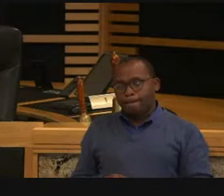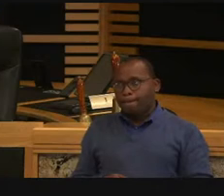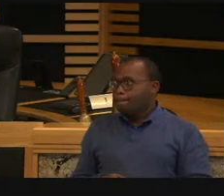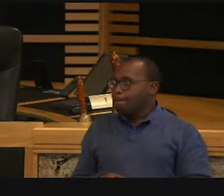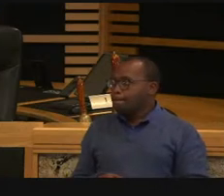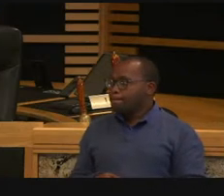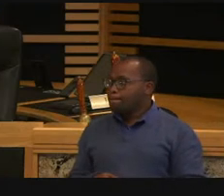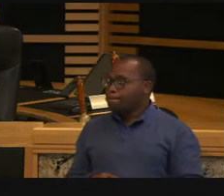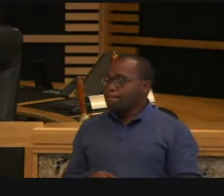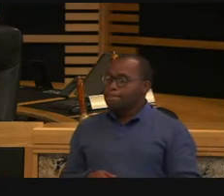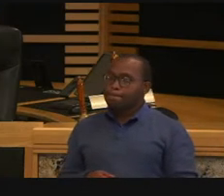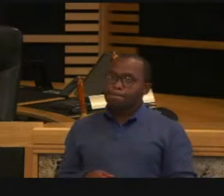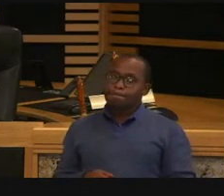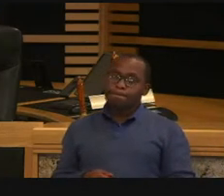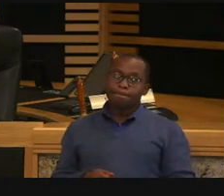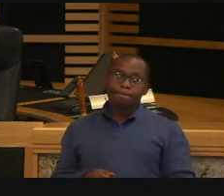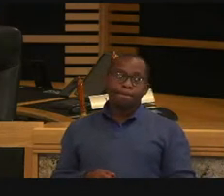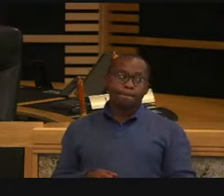Chairperson,